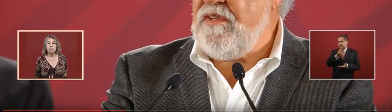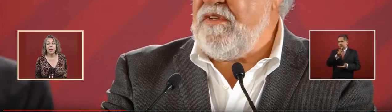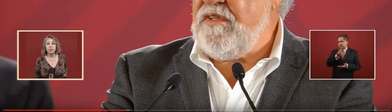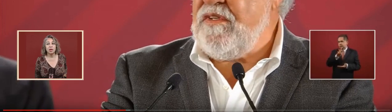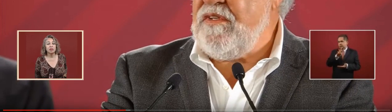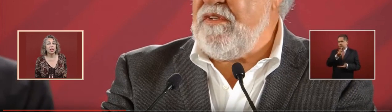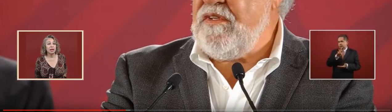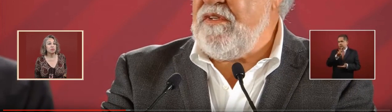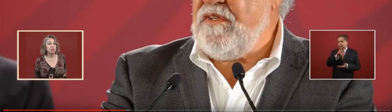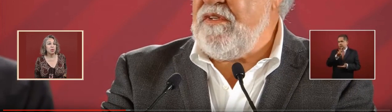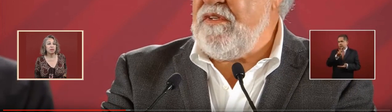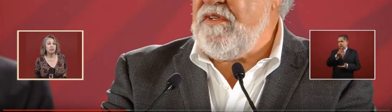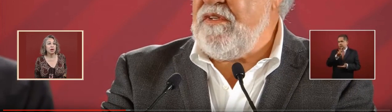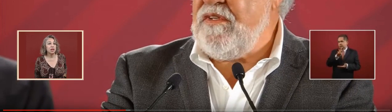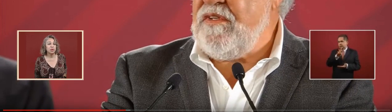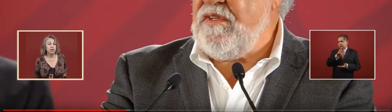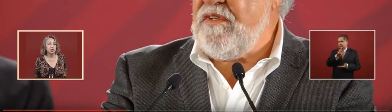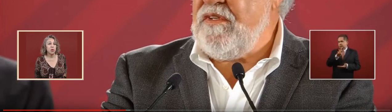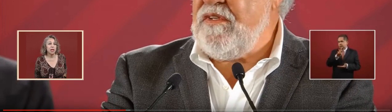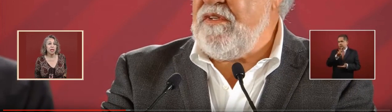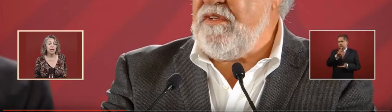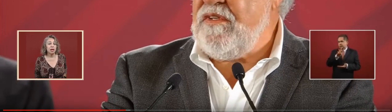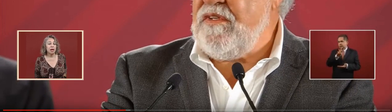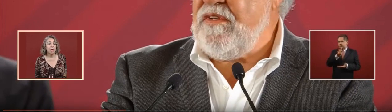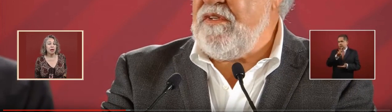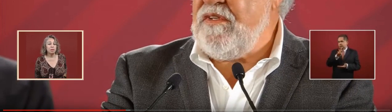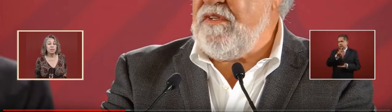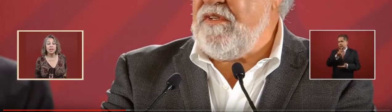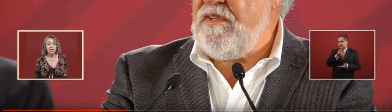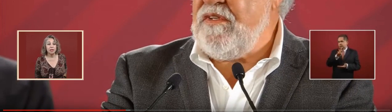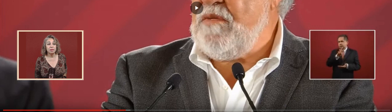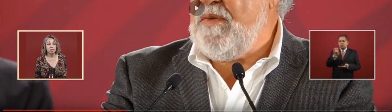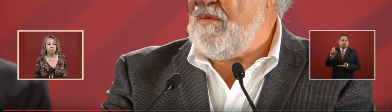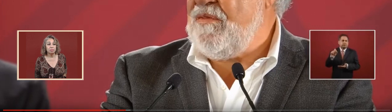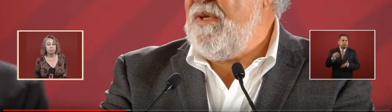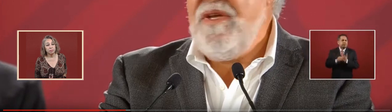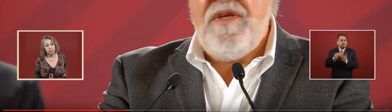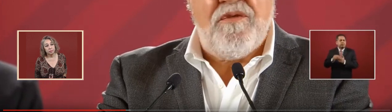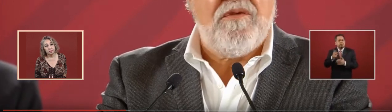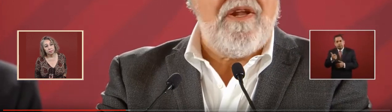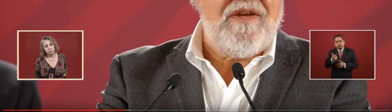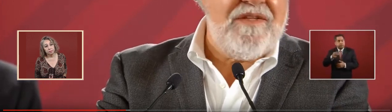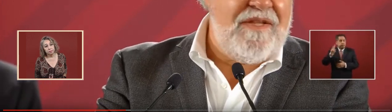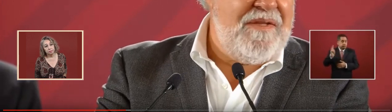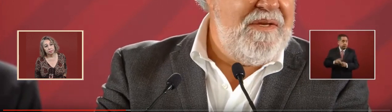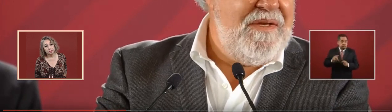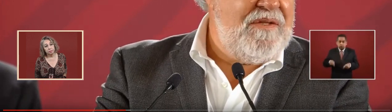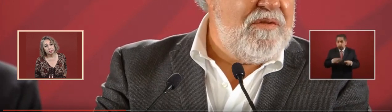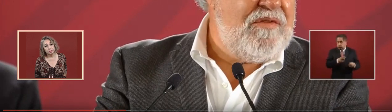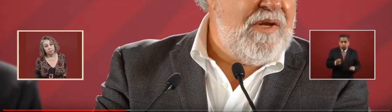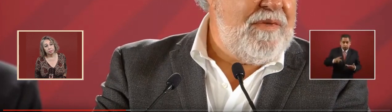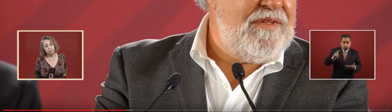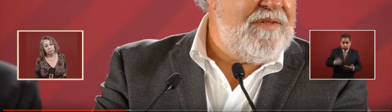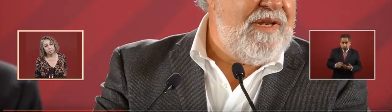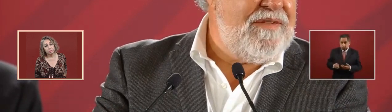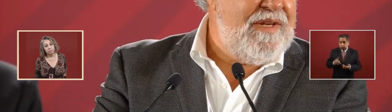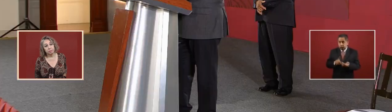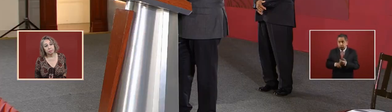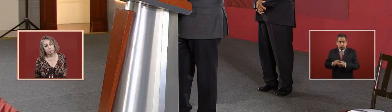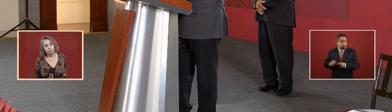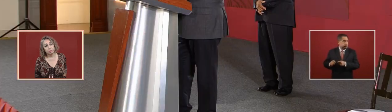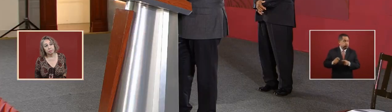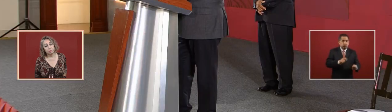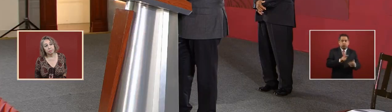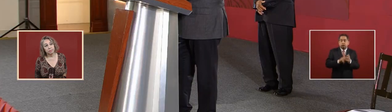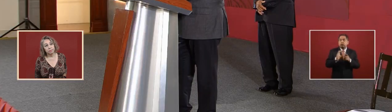Because on paper it looked like it was around 420 million. Y otro la realidad, donde solamente se le asignaron